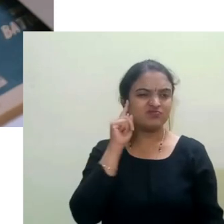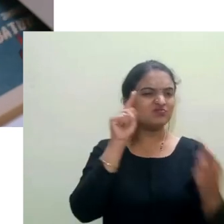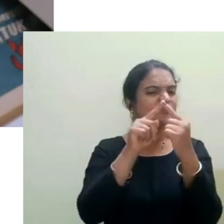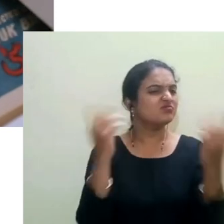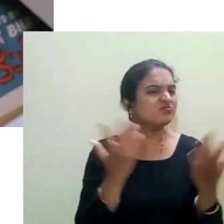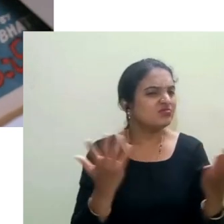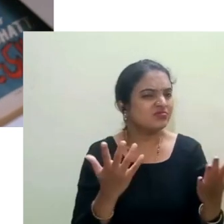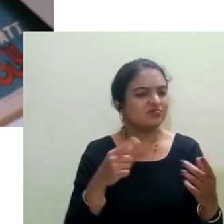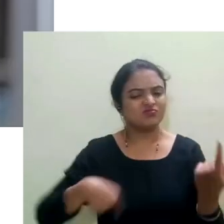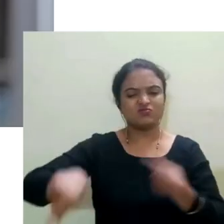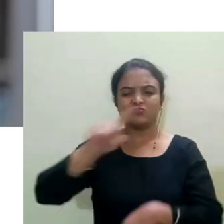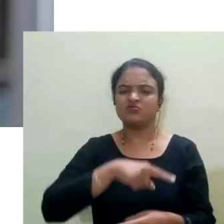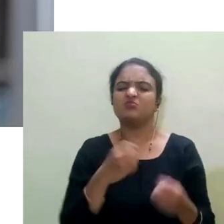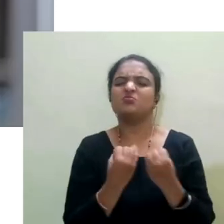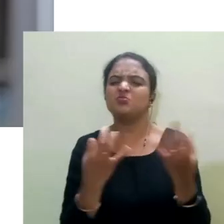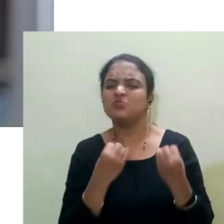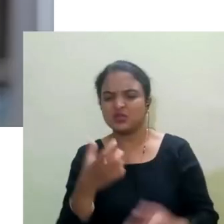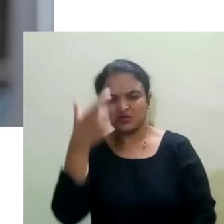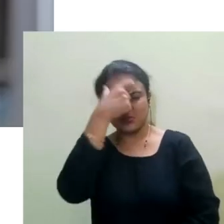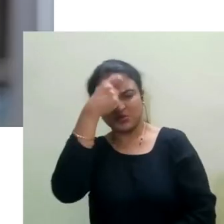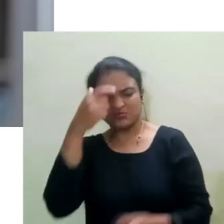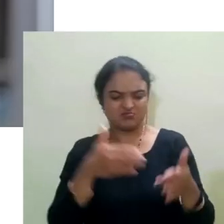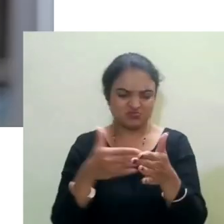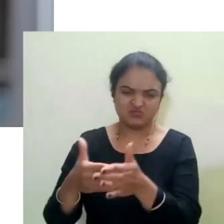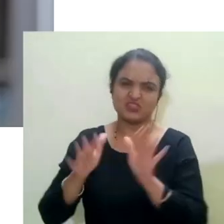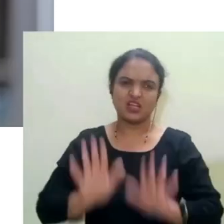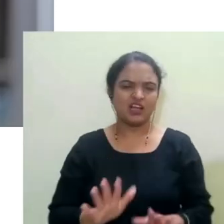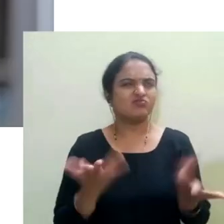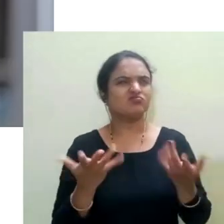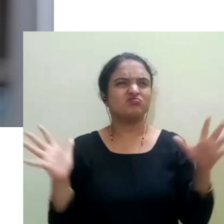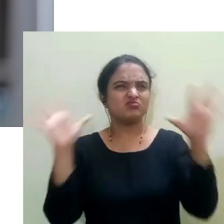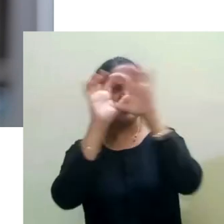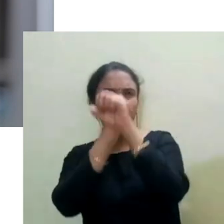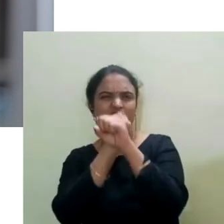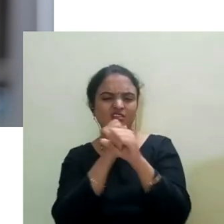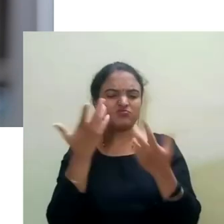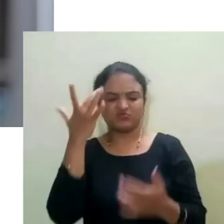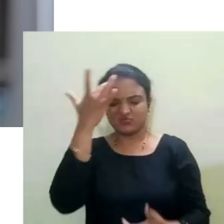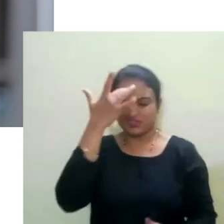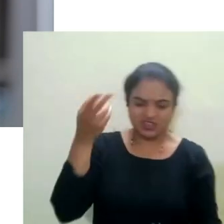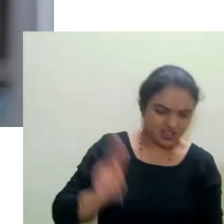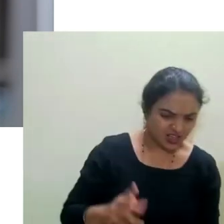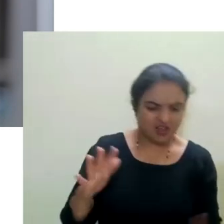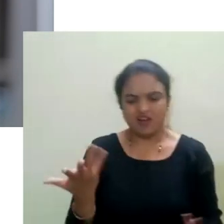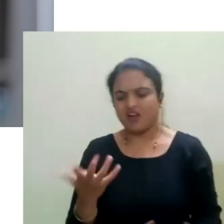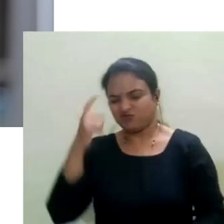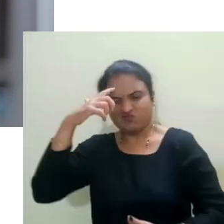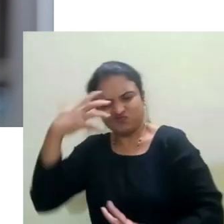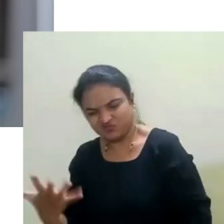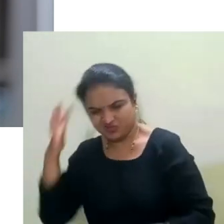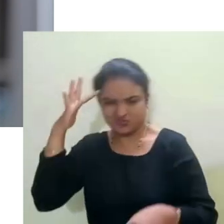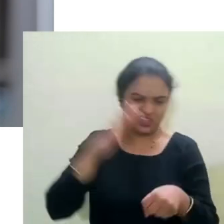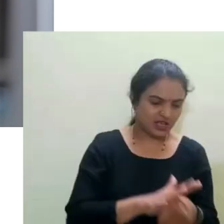Art reminds us that many plagues have come and gone, that no matter how dark it gets and no matter how